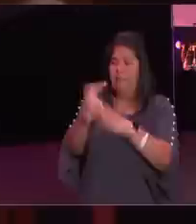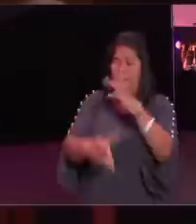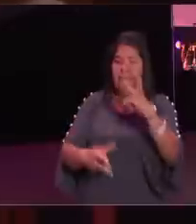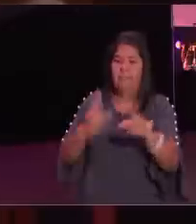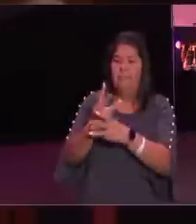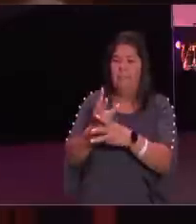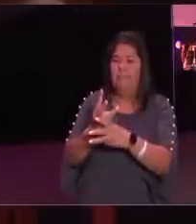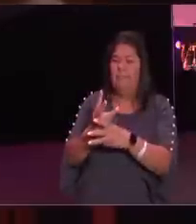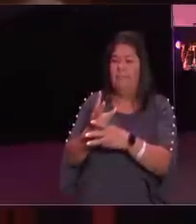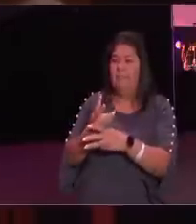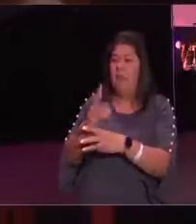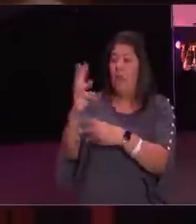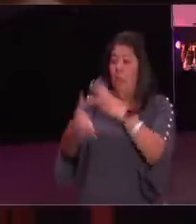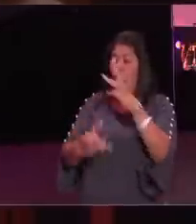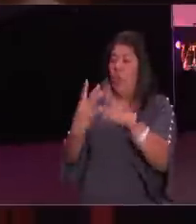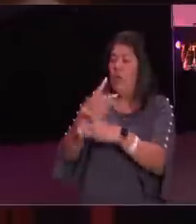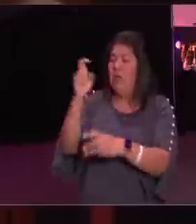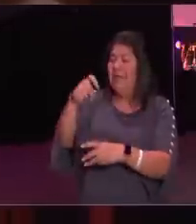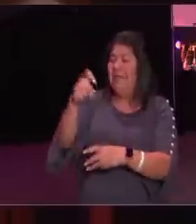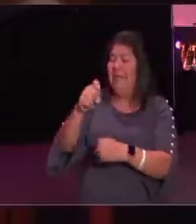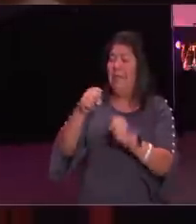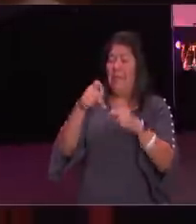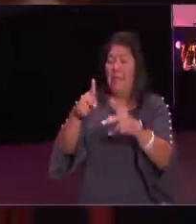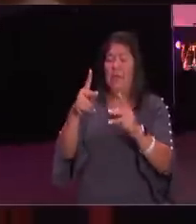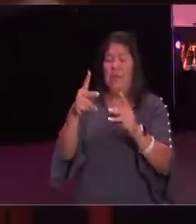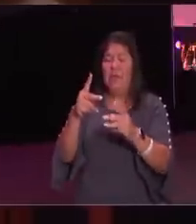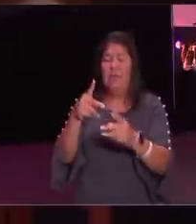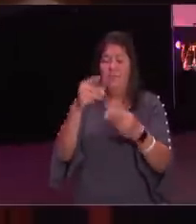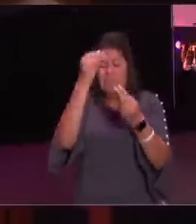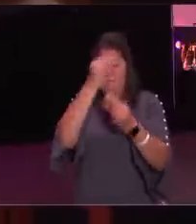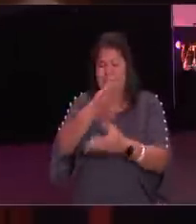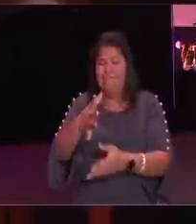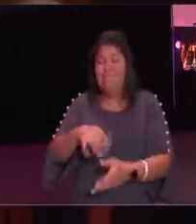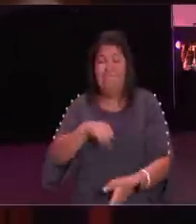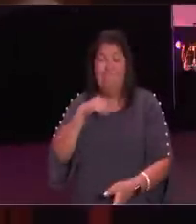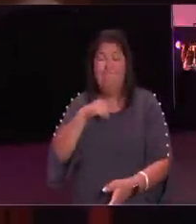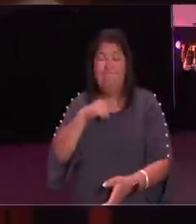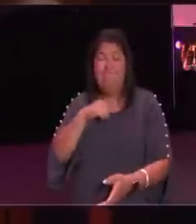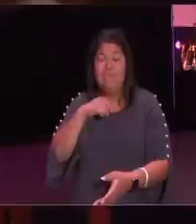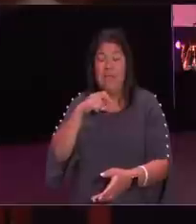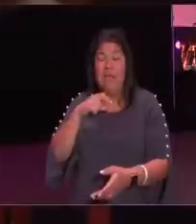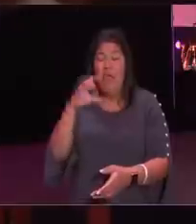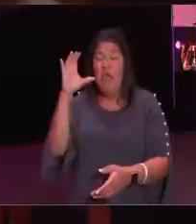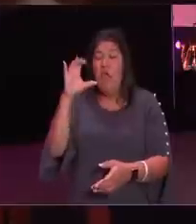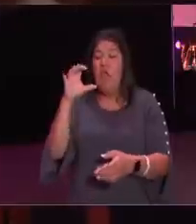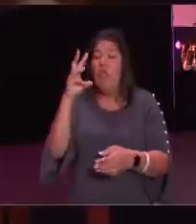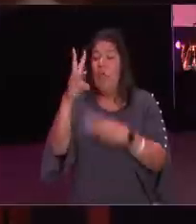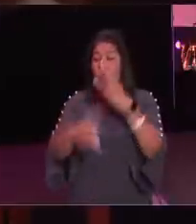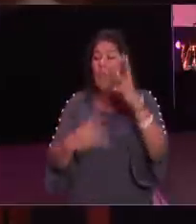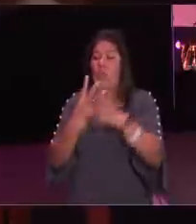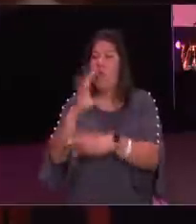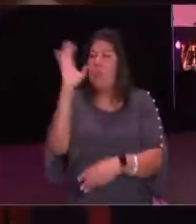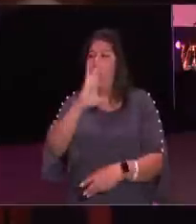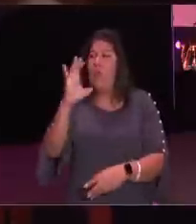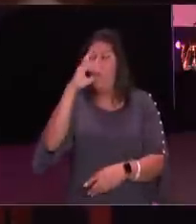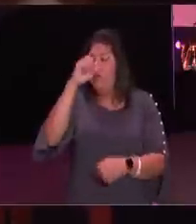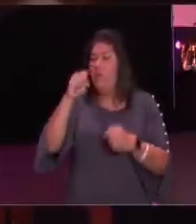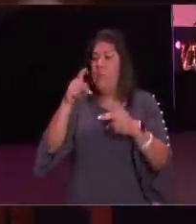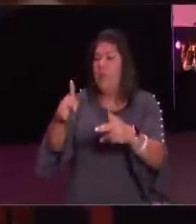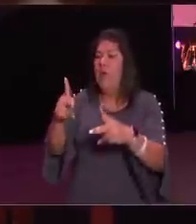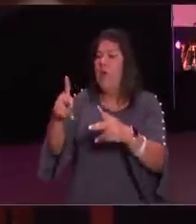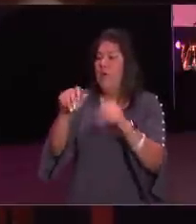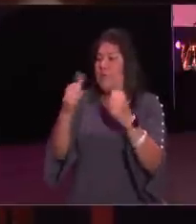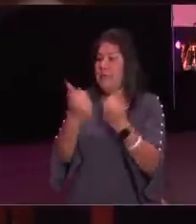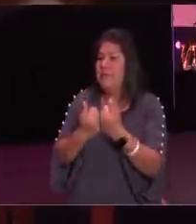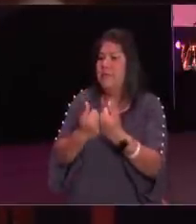is a world that needs the apostolic message. And can I be bold enough to say there's a world that is looking for the apostolic assembly? It's